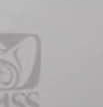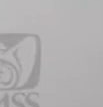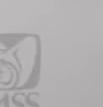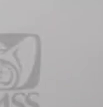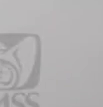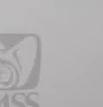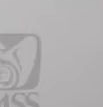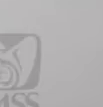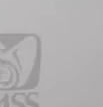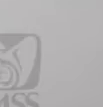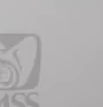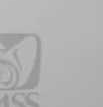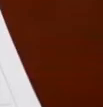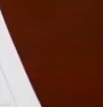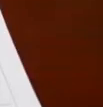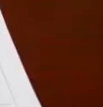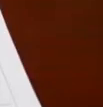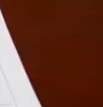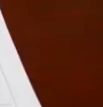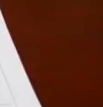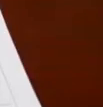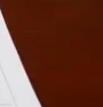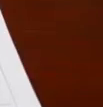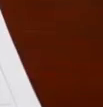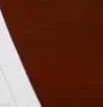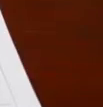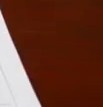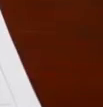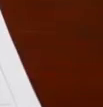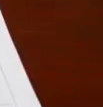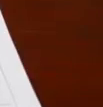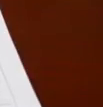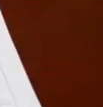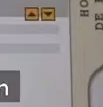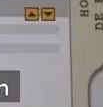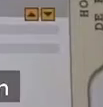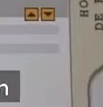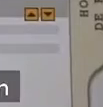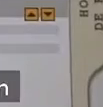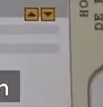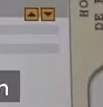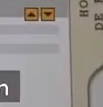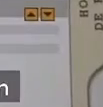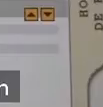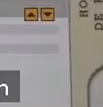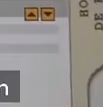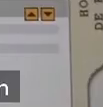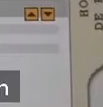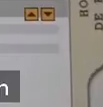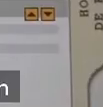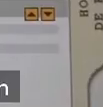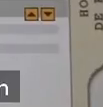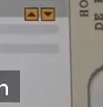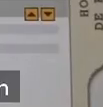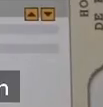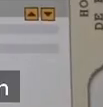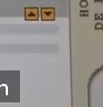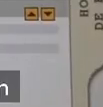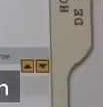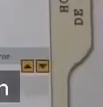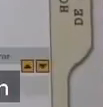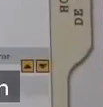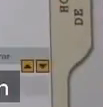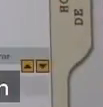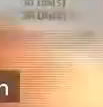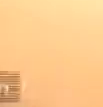or in a more expedited manner just go to pick up their prescription and to fill their prescriptions, and then they can go